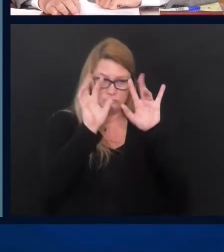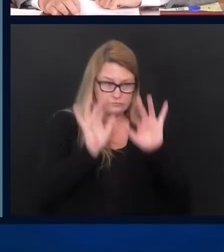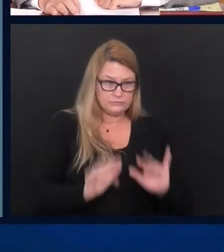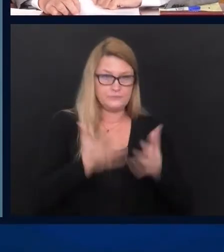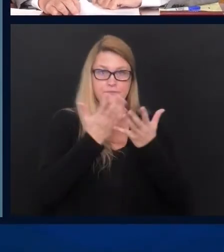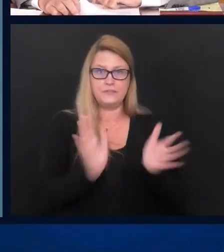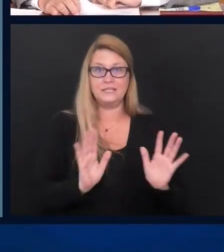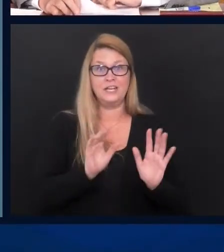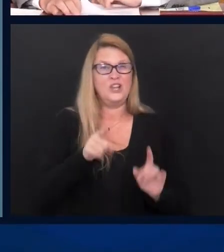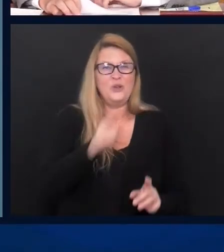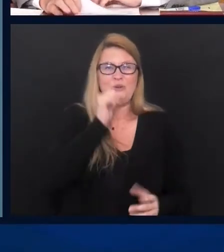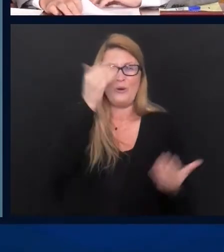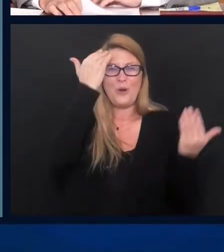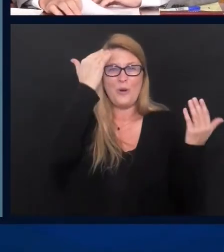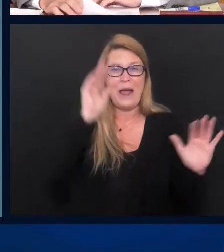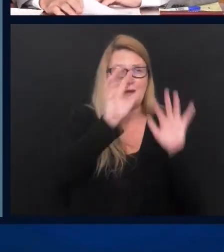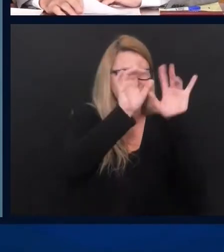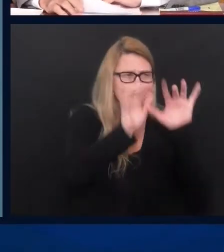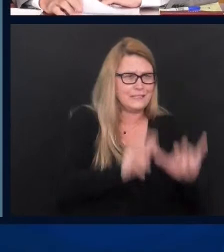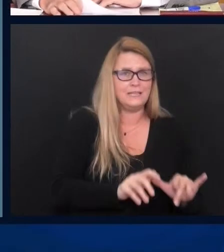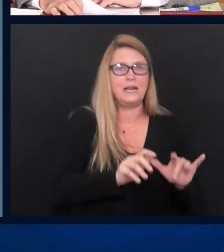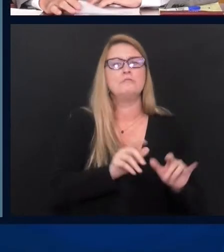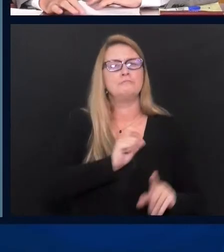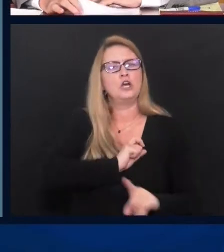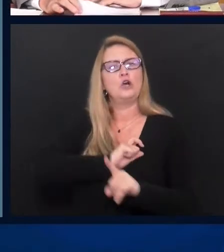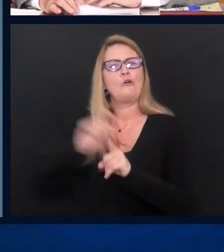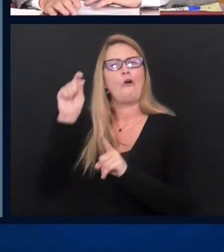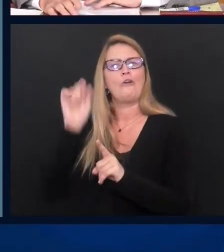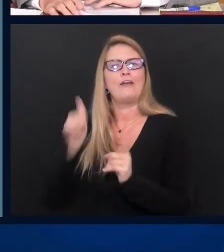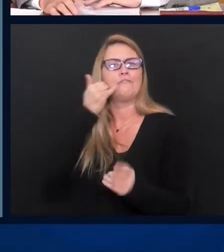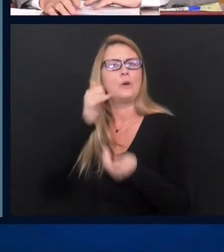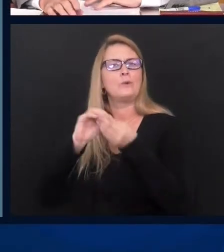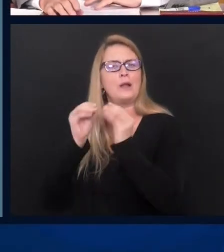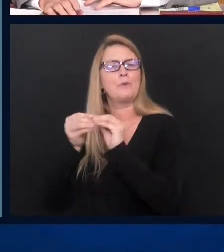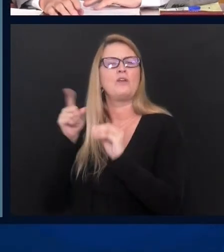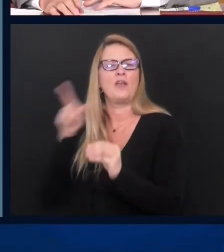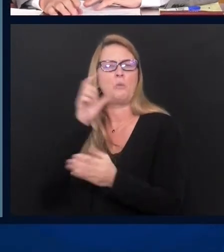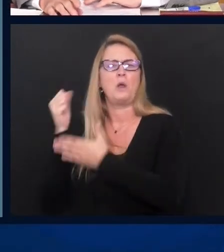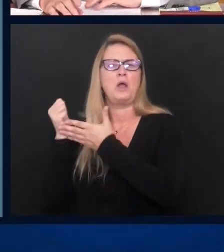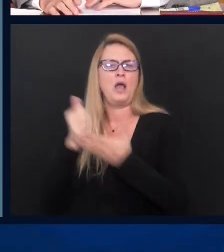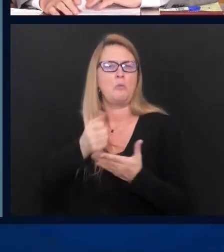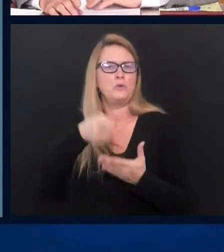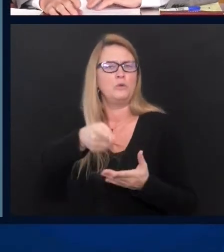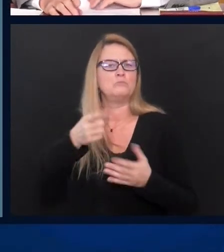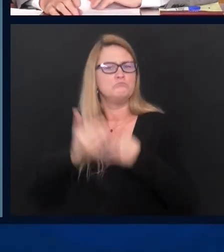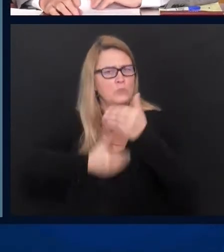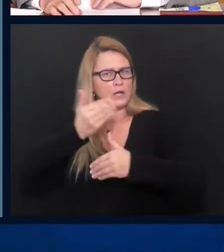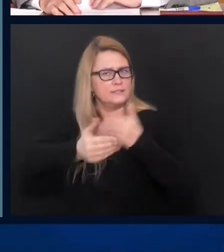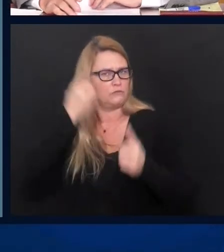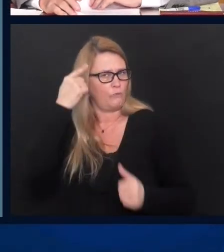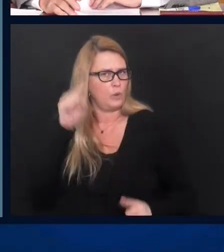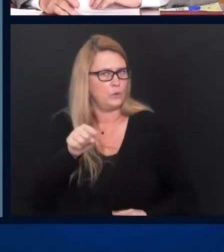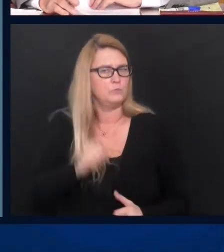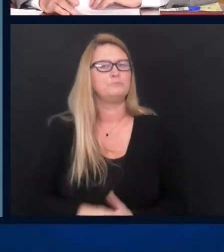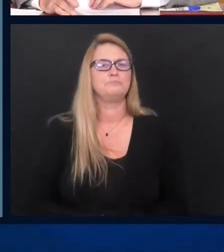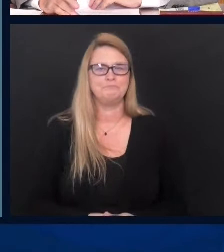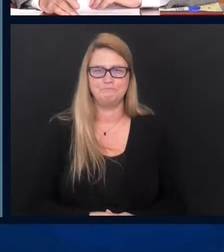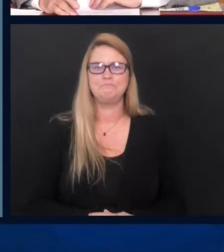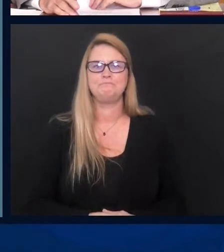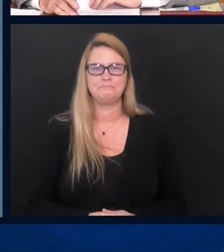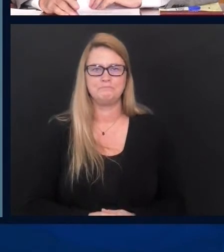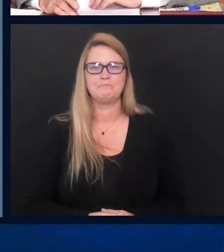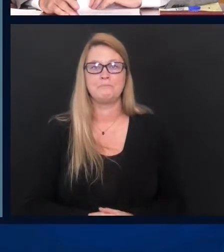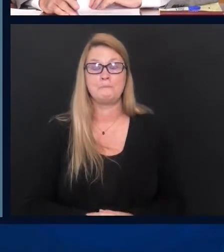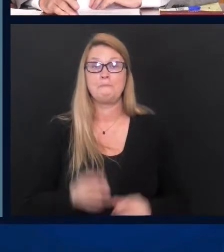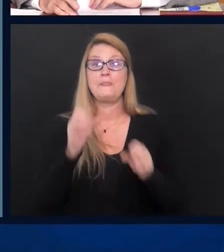got a problem with that, like I've said before, if you can contact us, we'll walk you through the process and get you registered. As far